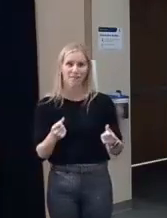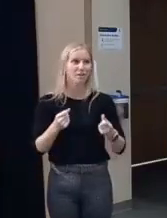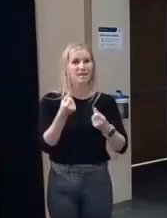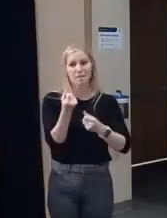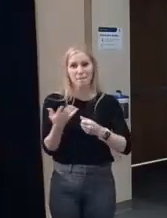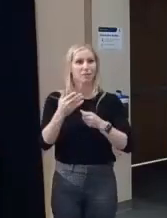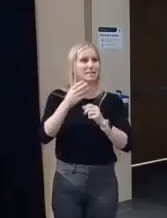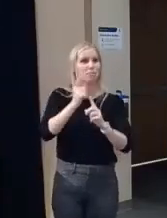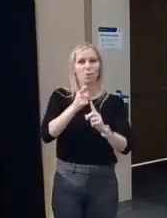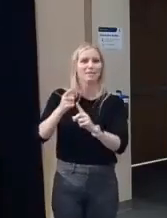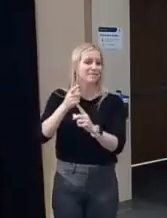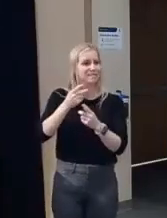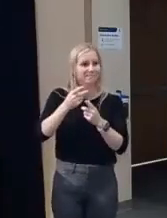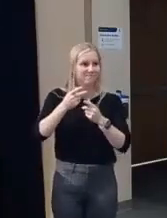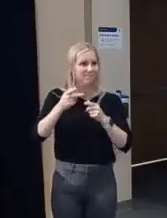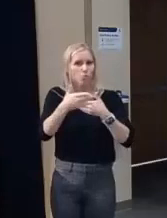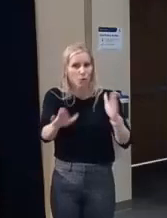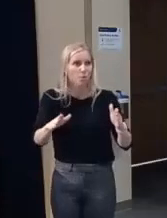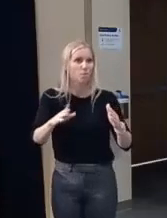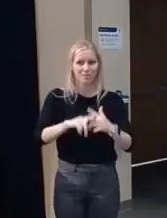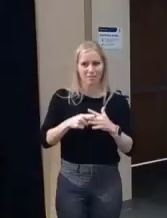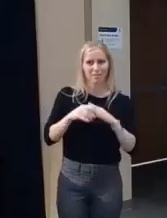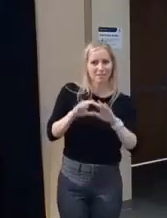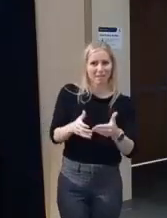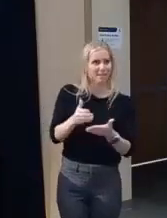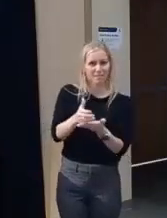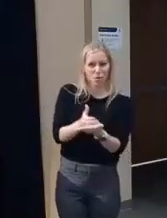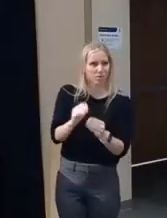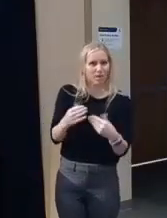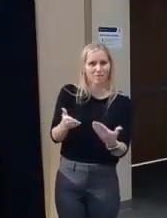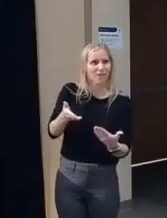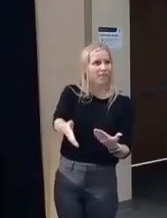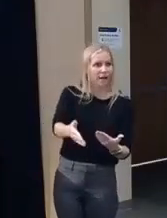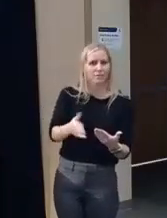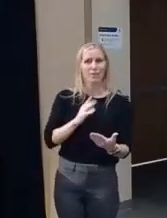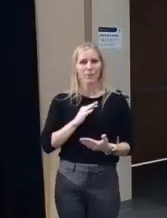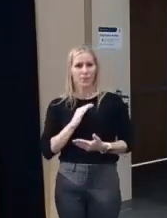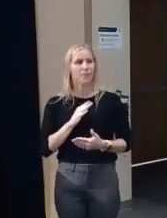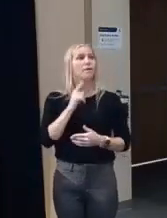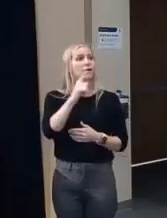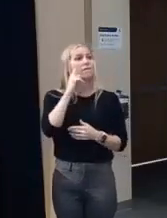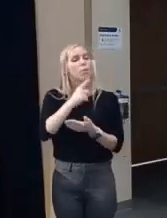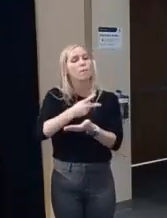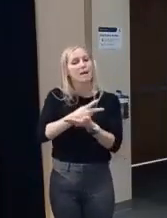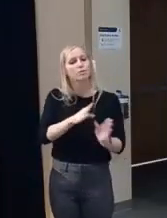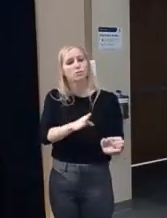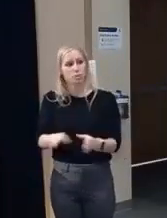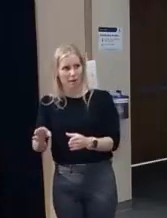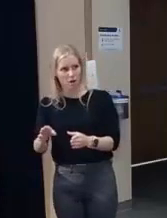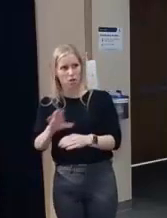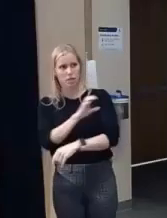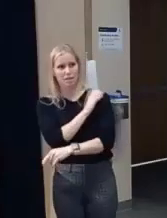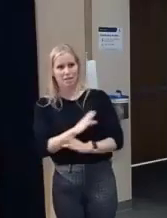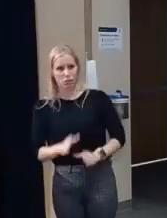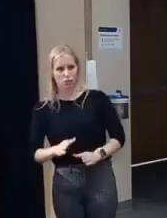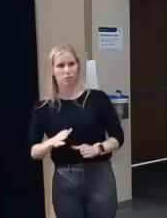we are beginning this course of education. It is for master's prepared clinicians who have yet to receive the